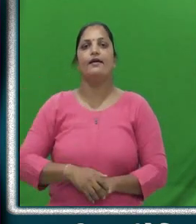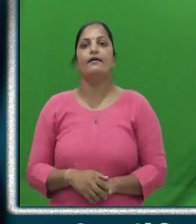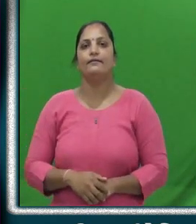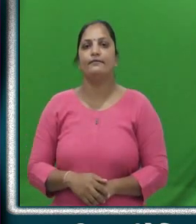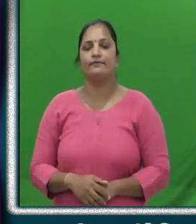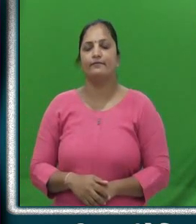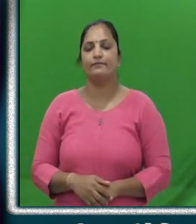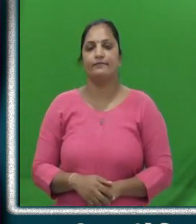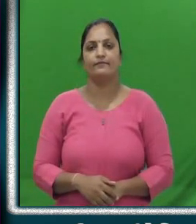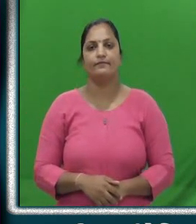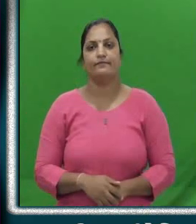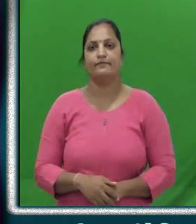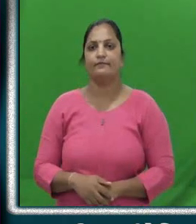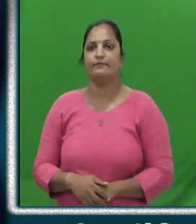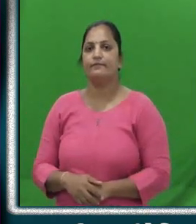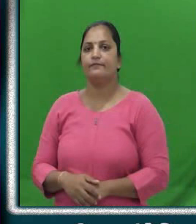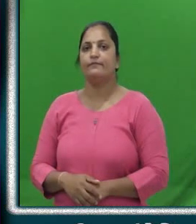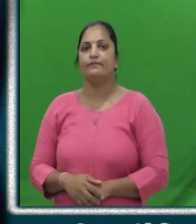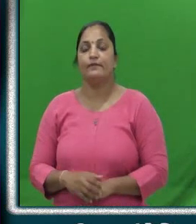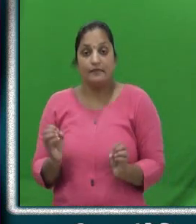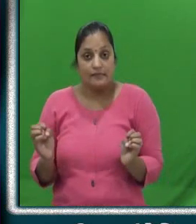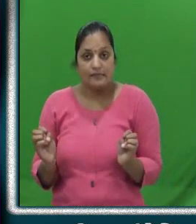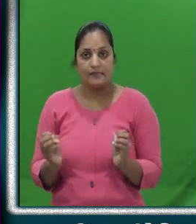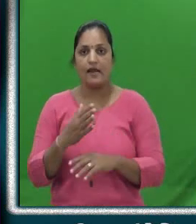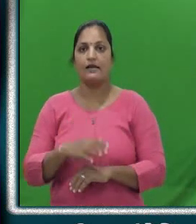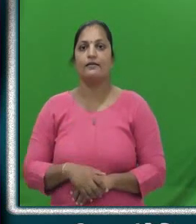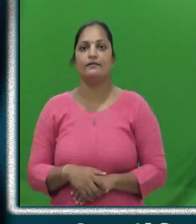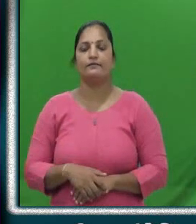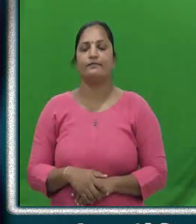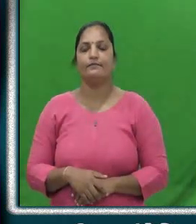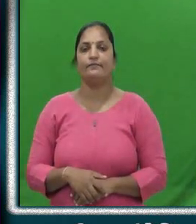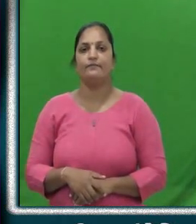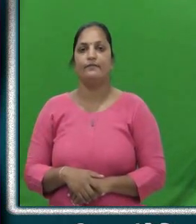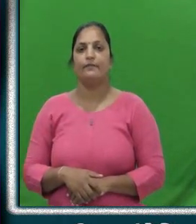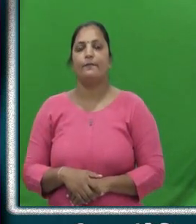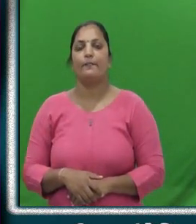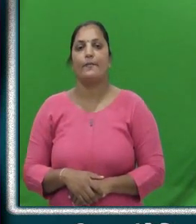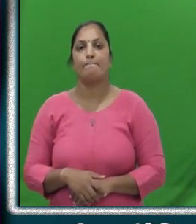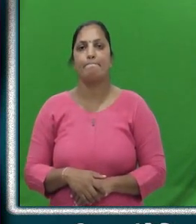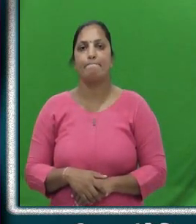He is an environmentalist of India. Let's start the unit.